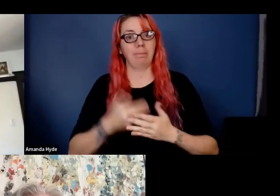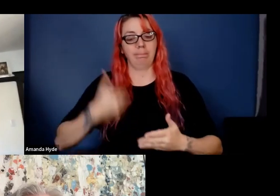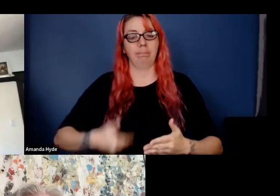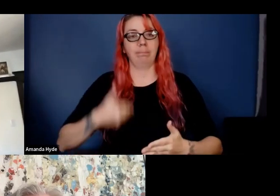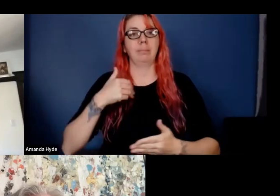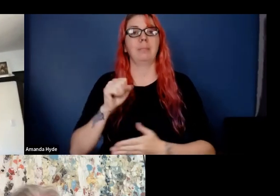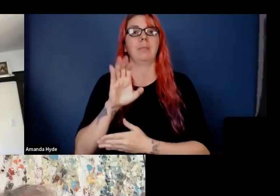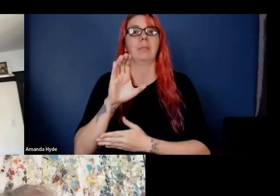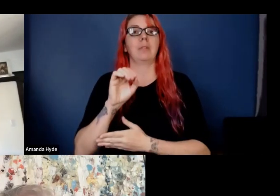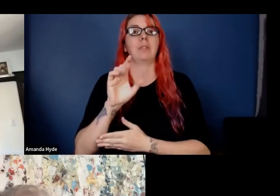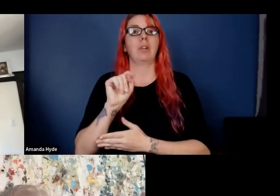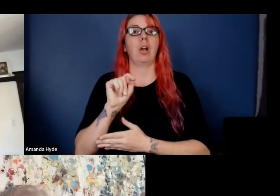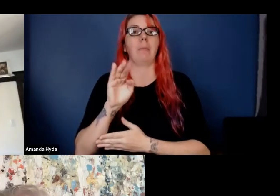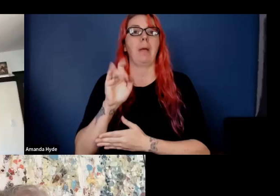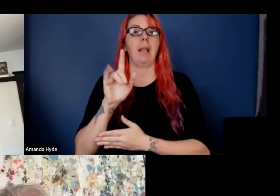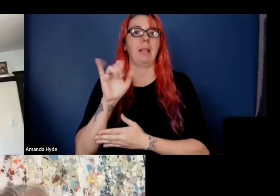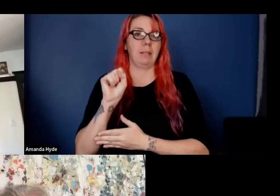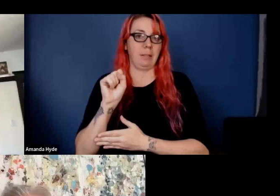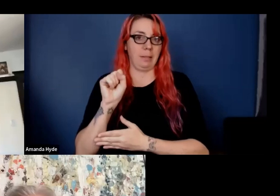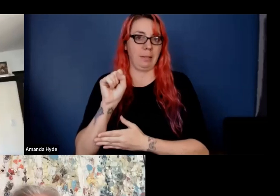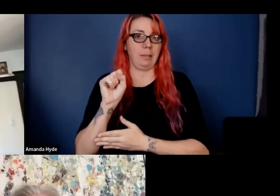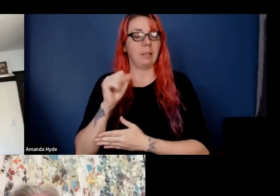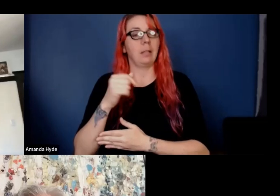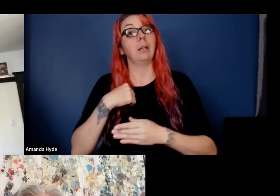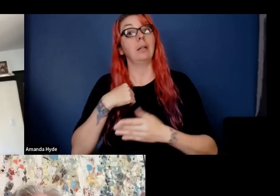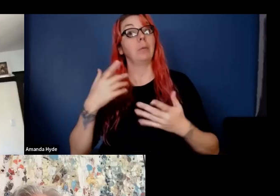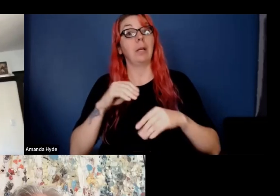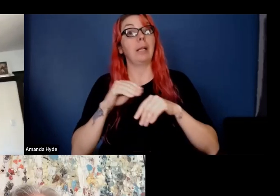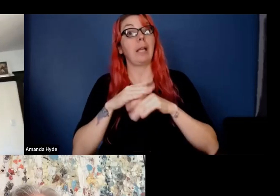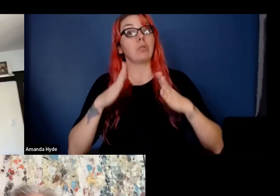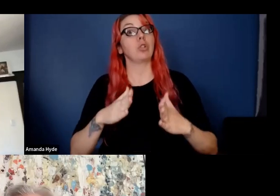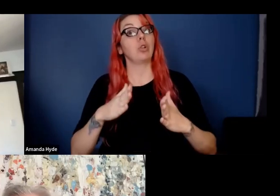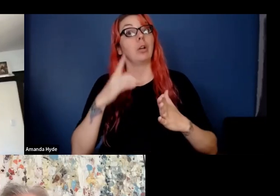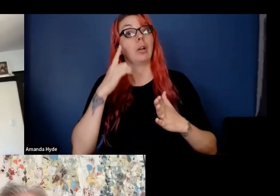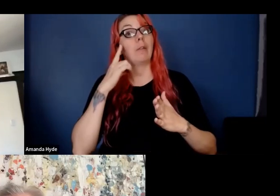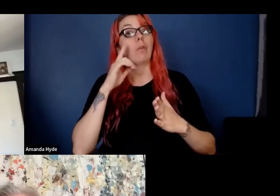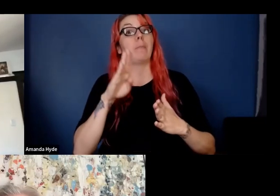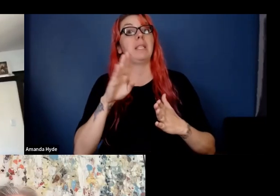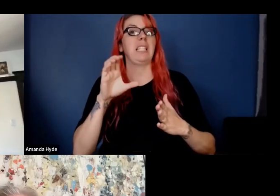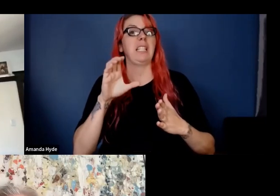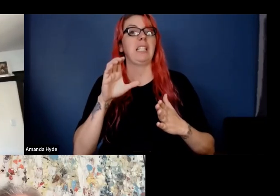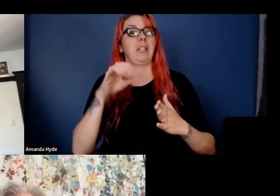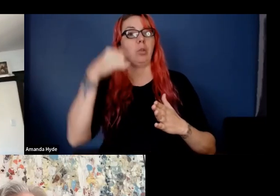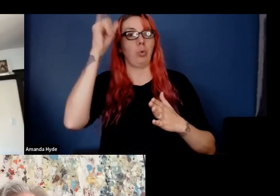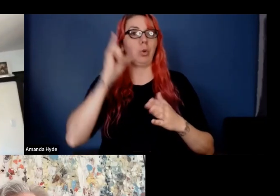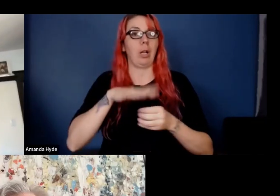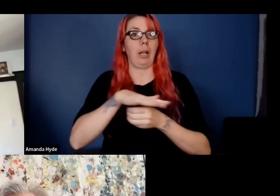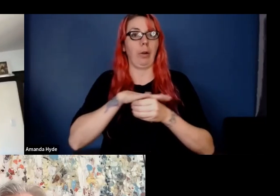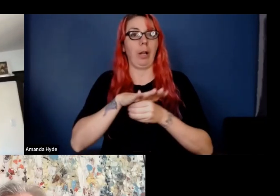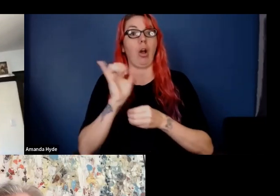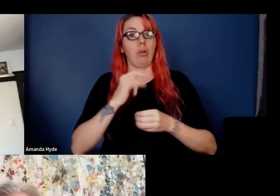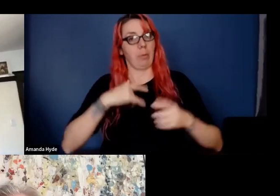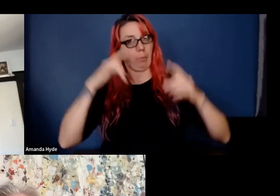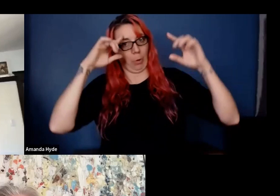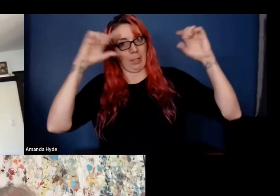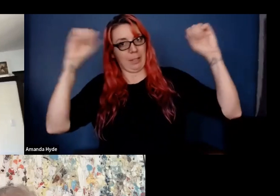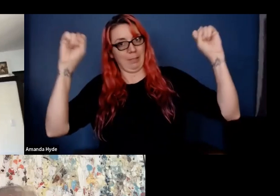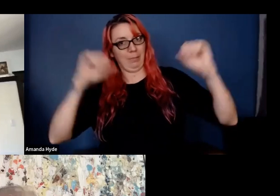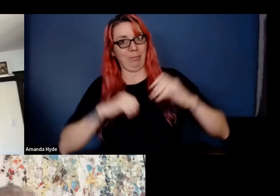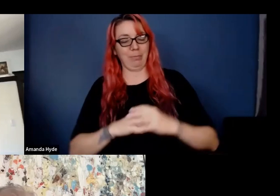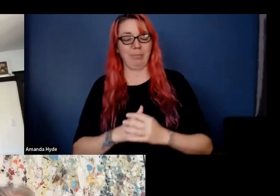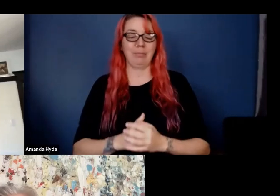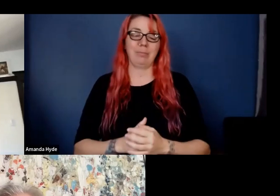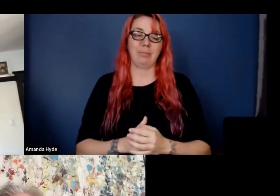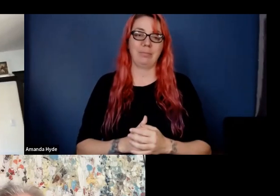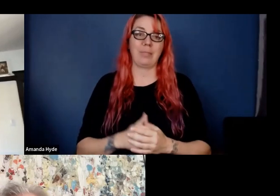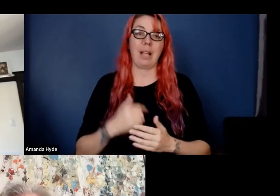Scott Bellis. I'm a counselor for the BC Yukon region and your current council president. I've been